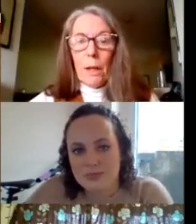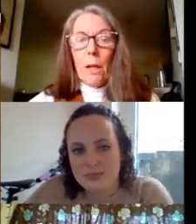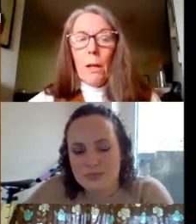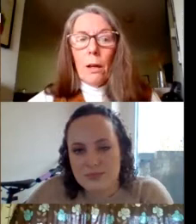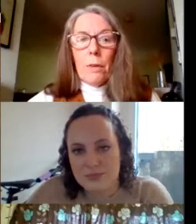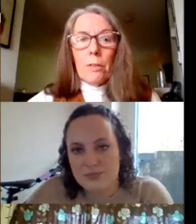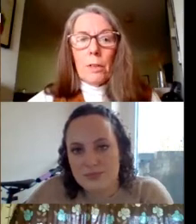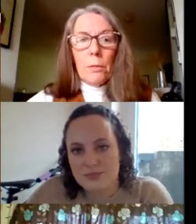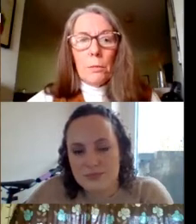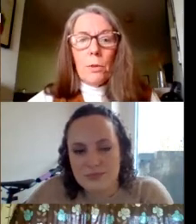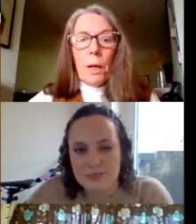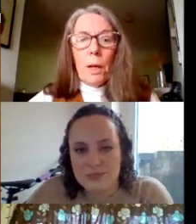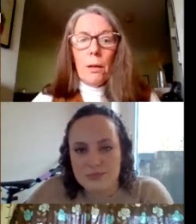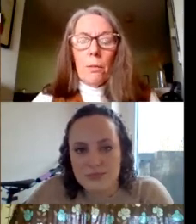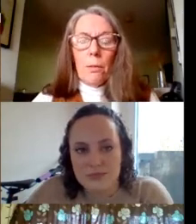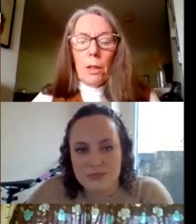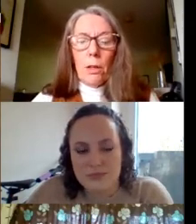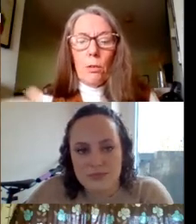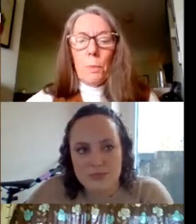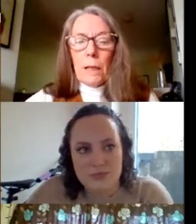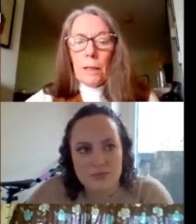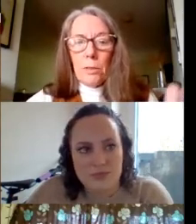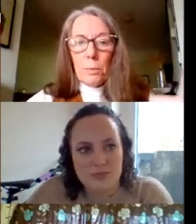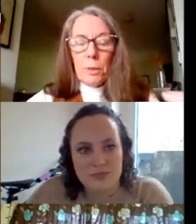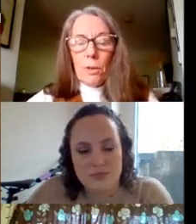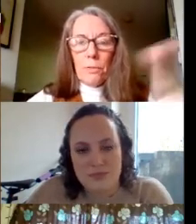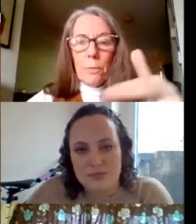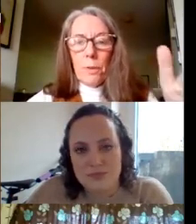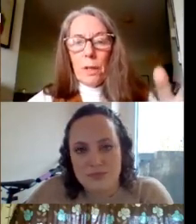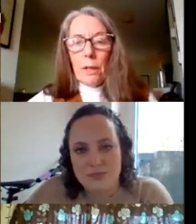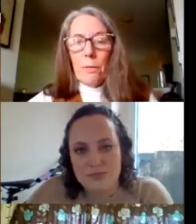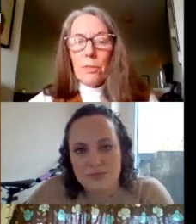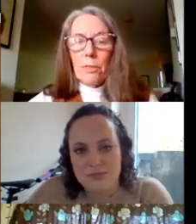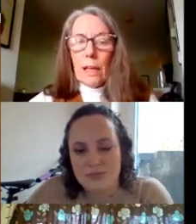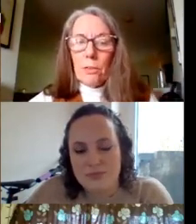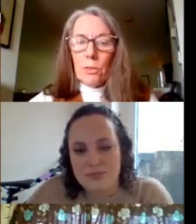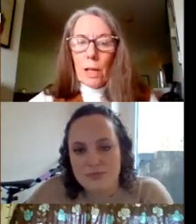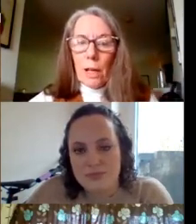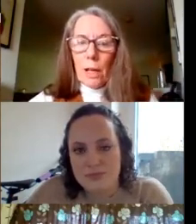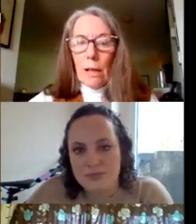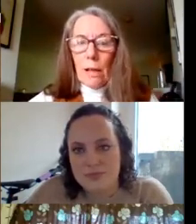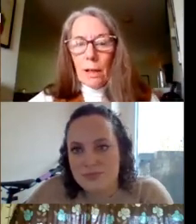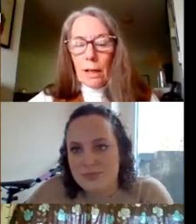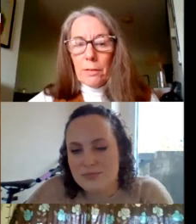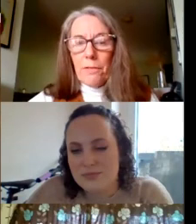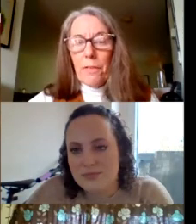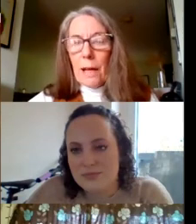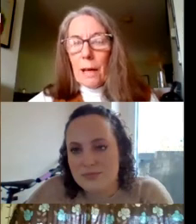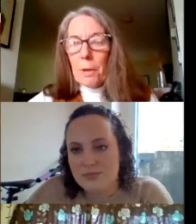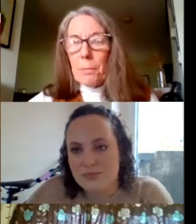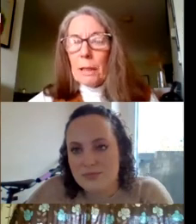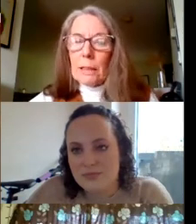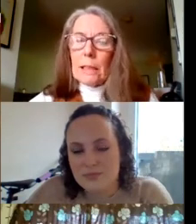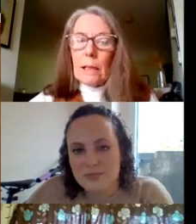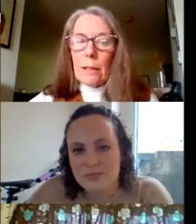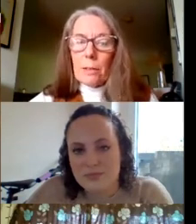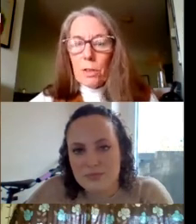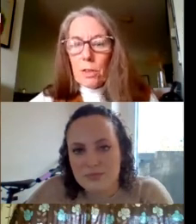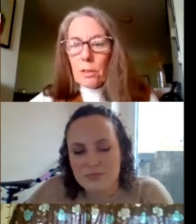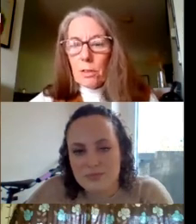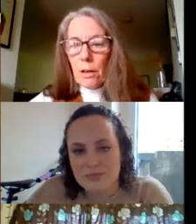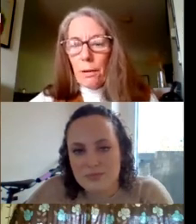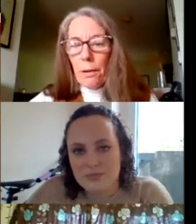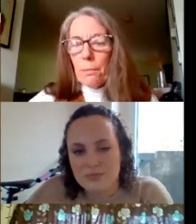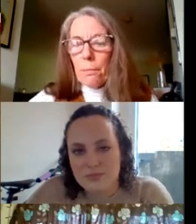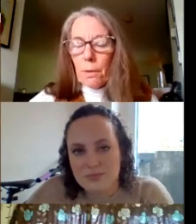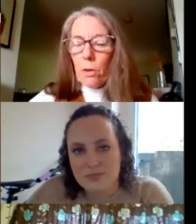asylum. And the asylum was quite a huge place, as we saw from the sketch there, and it had a farm, a market